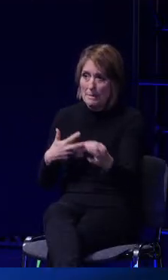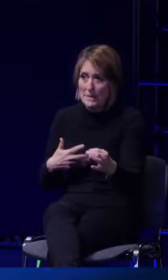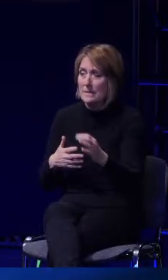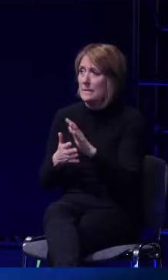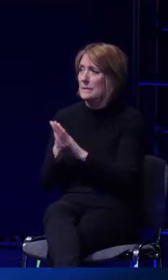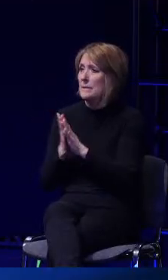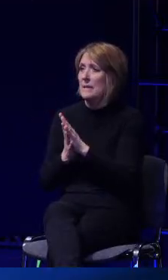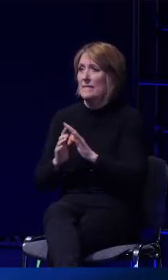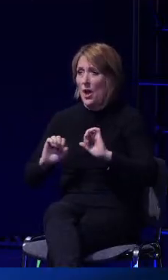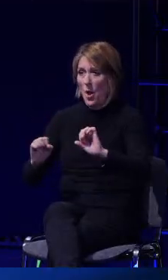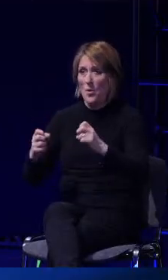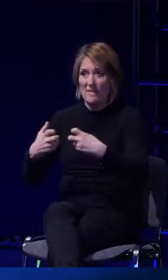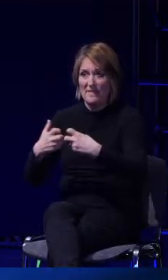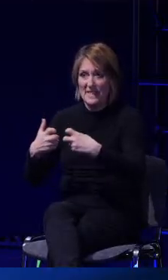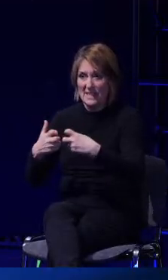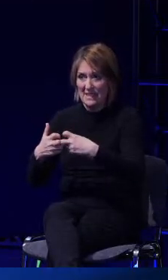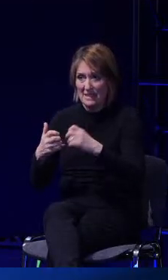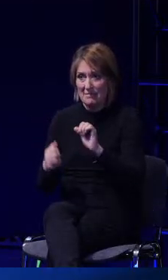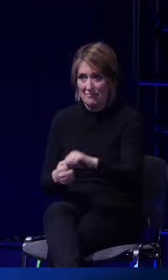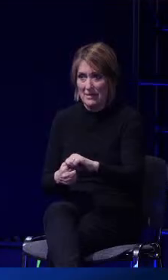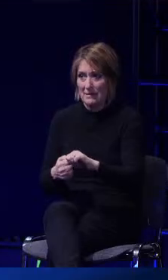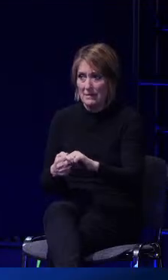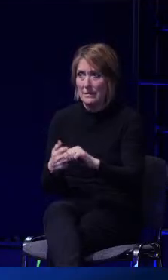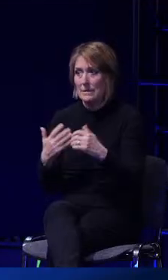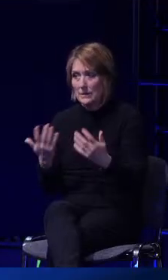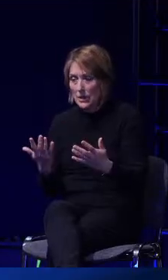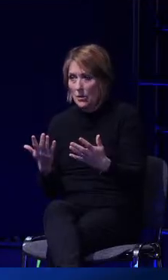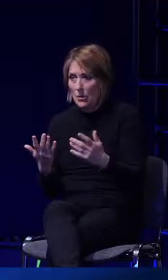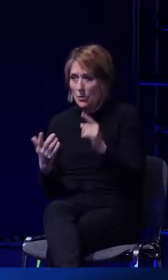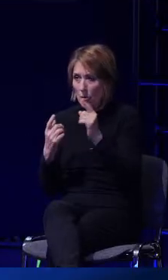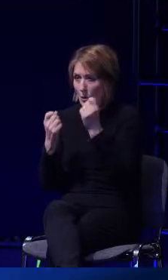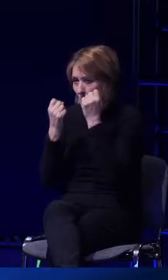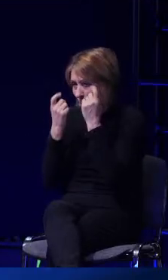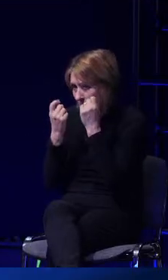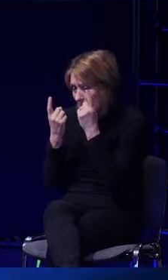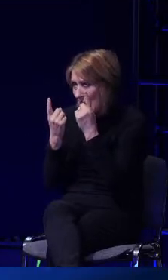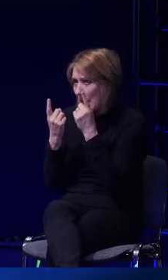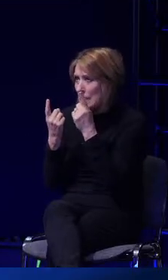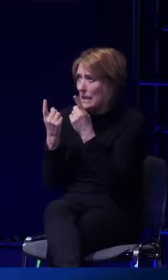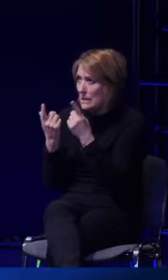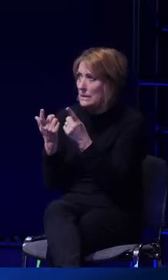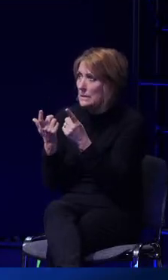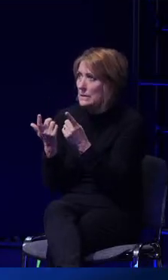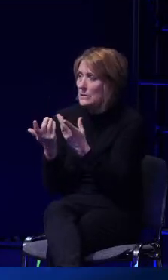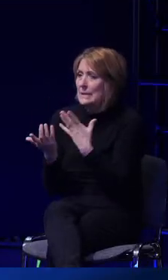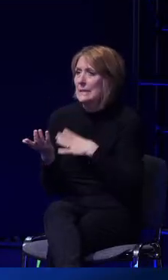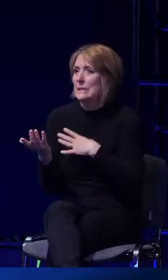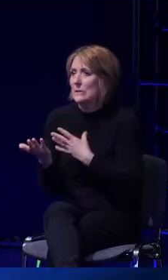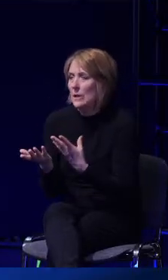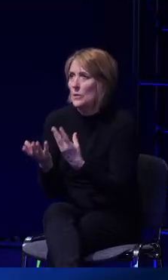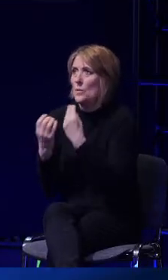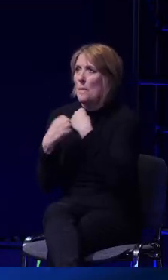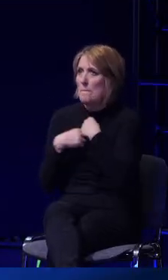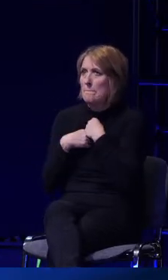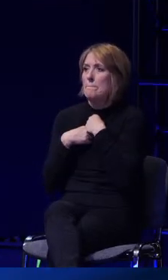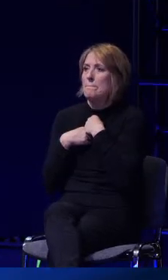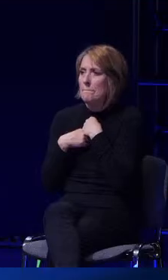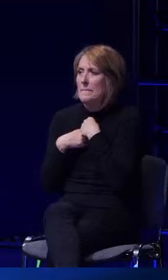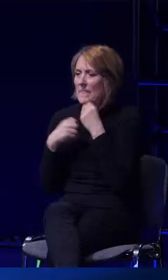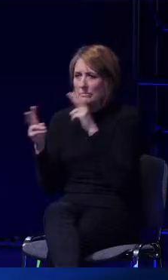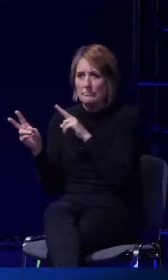their own physics. And you understand it, you take the time to understand it during prep, and then you see what it does in